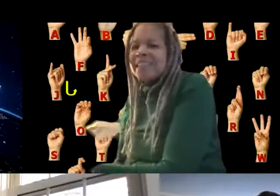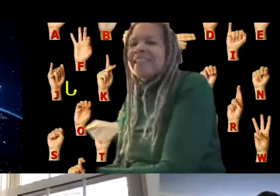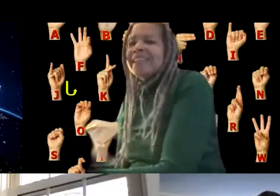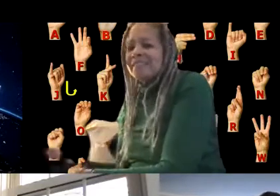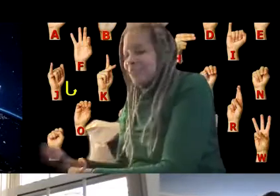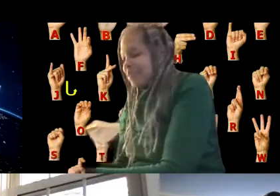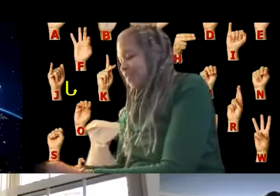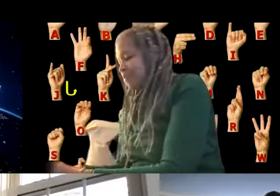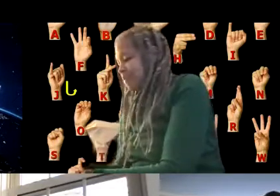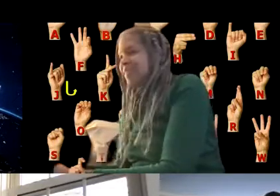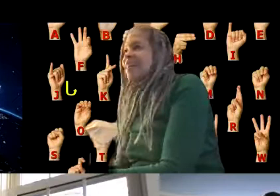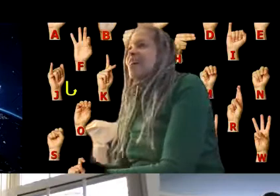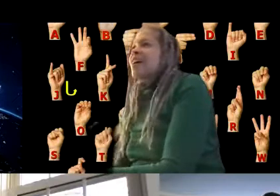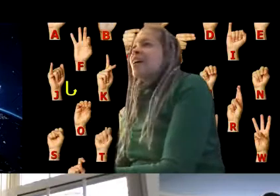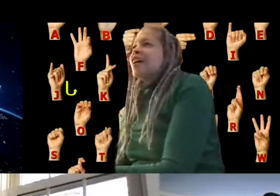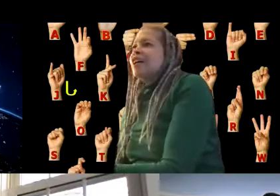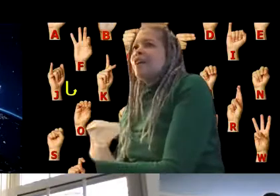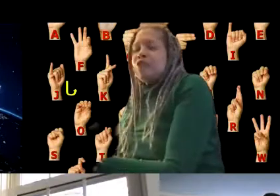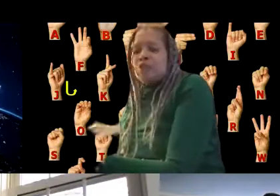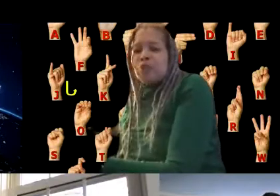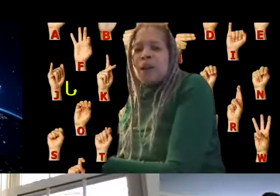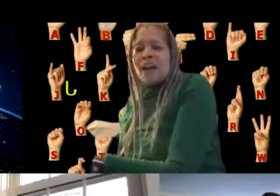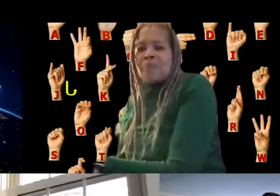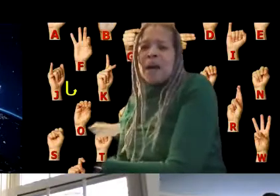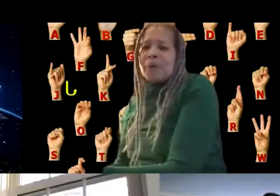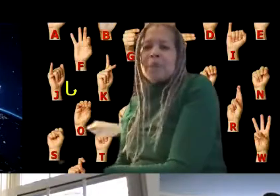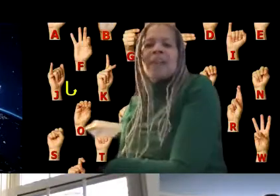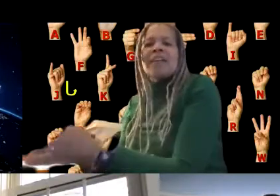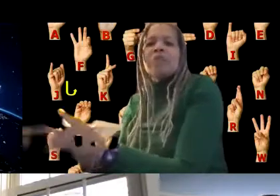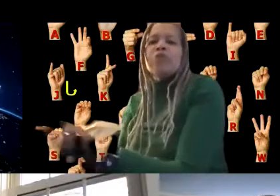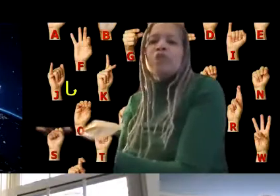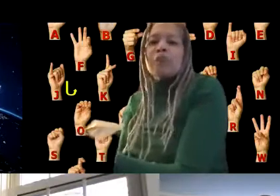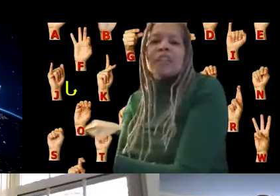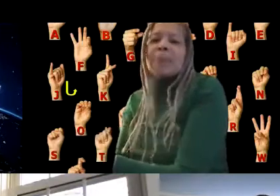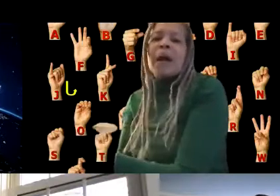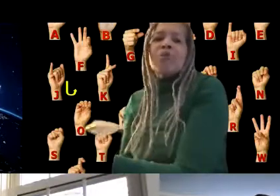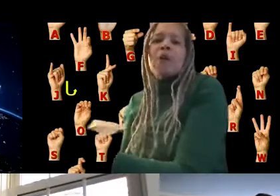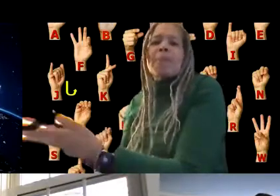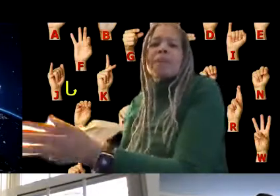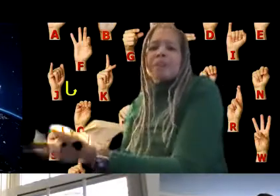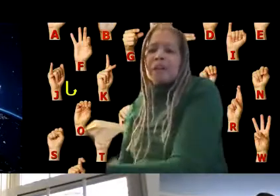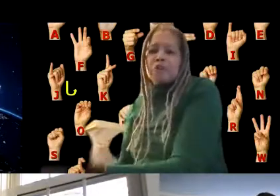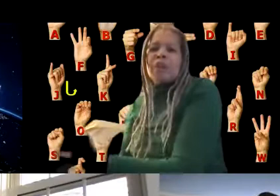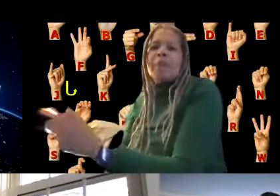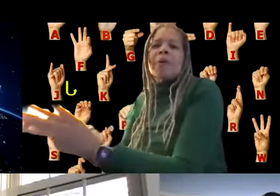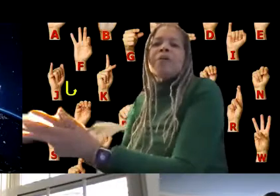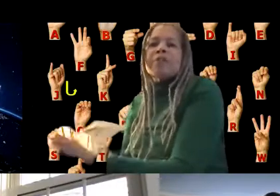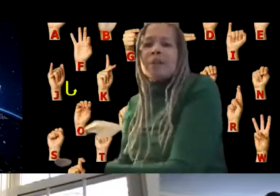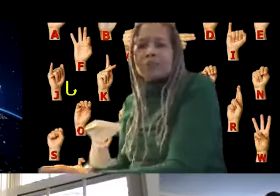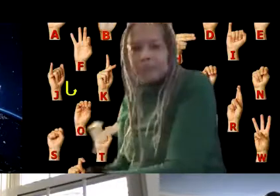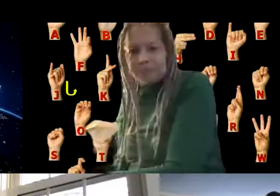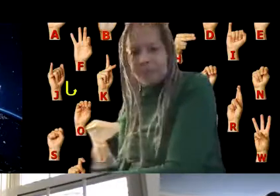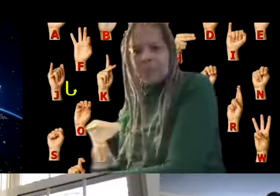throwing a kink into the mix. You have power, and we'll translate power to $1 billion. You have $1